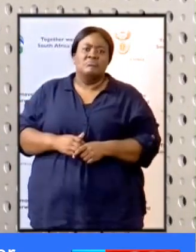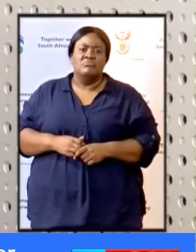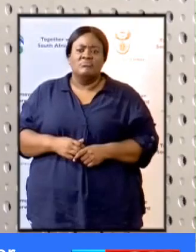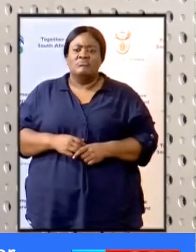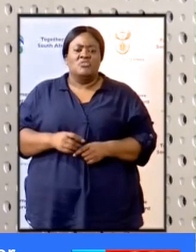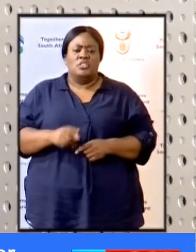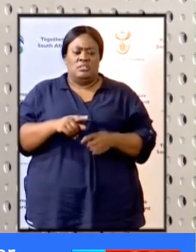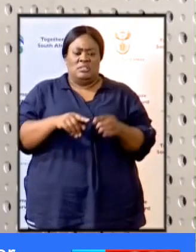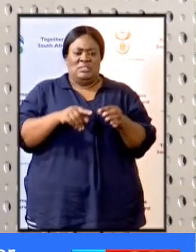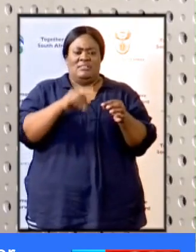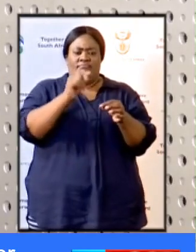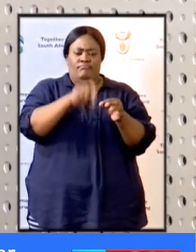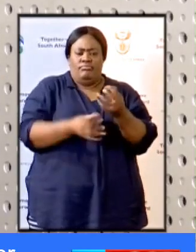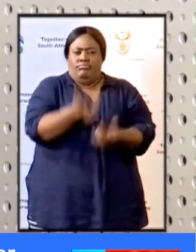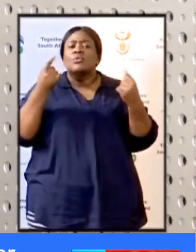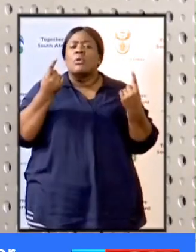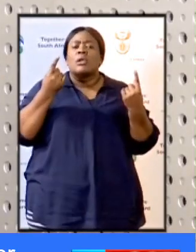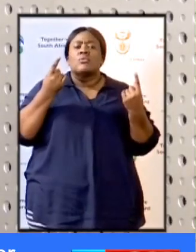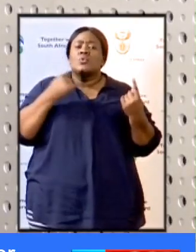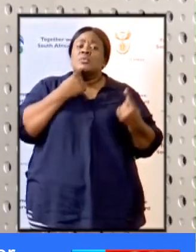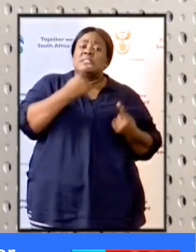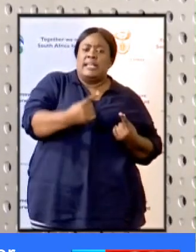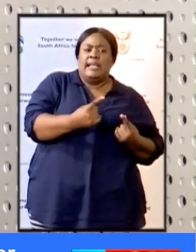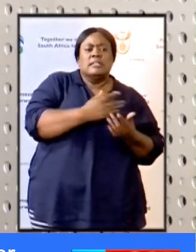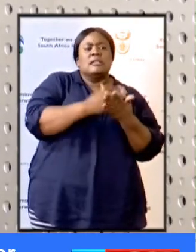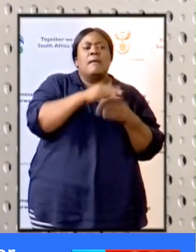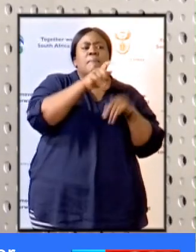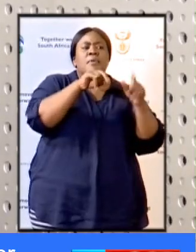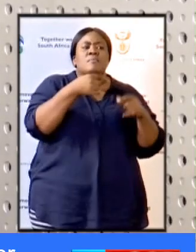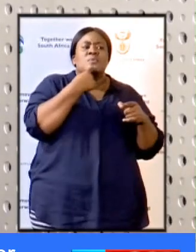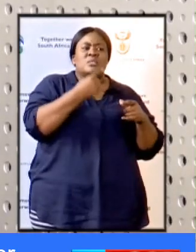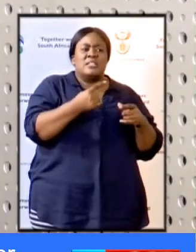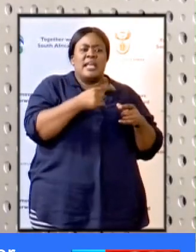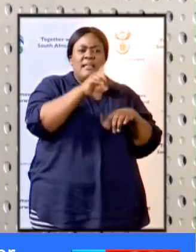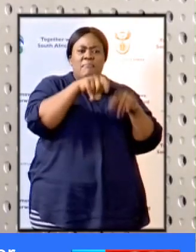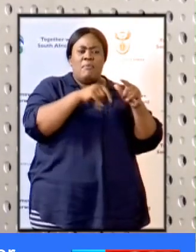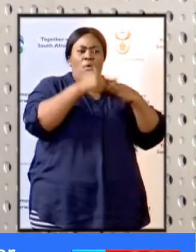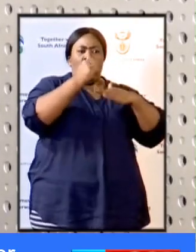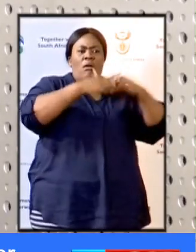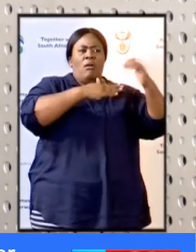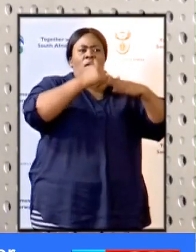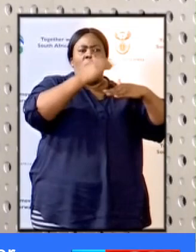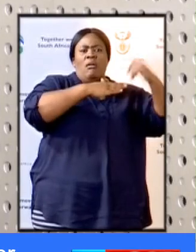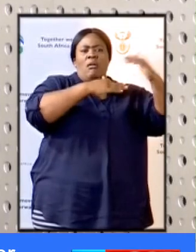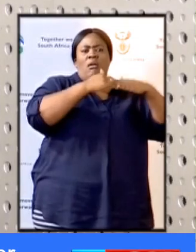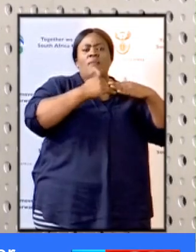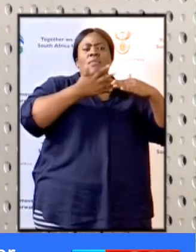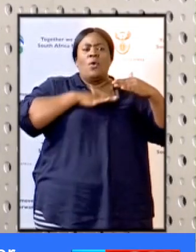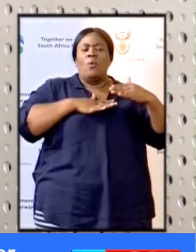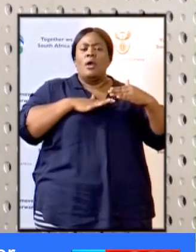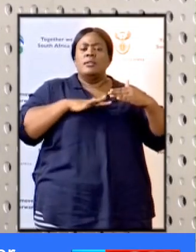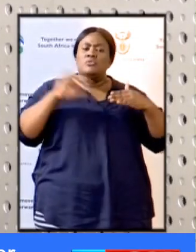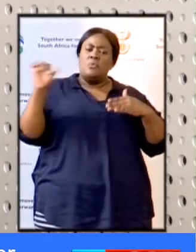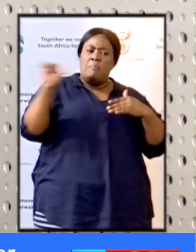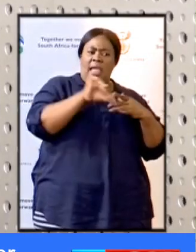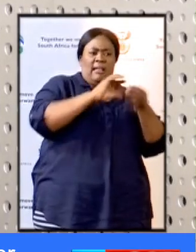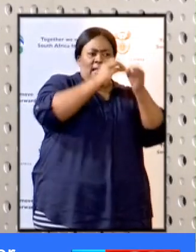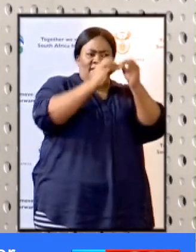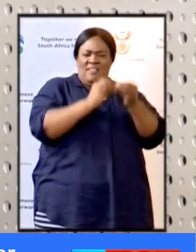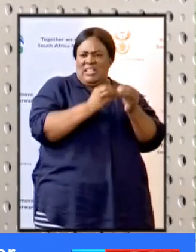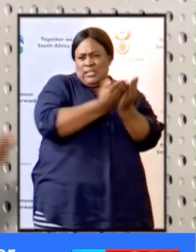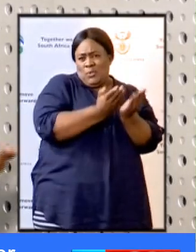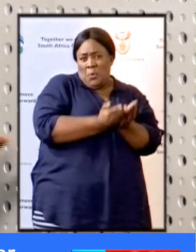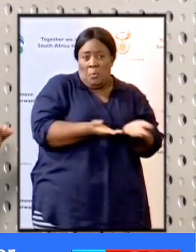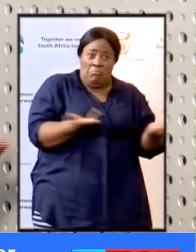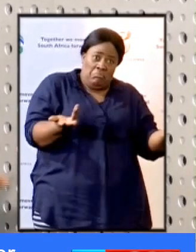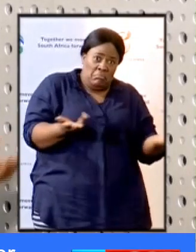to pin it down to say, but some people were saying it's people in the construction industry, they want us to come in, they want to come and repair schools.